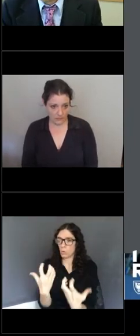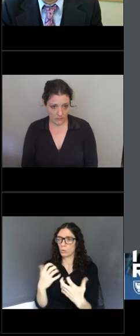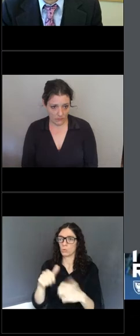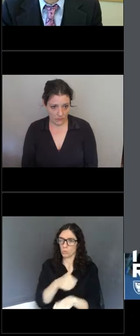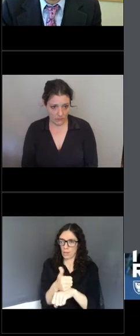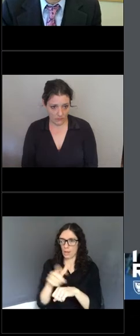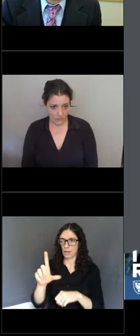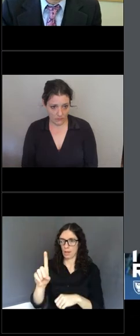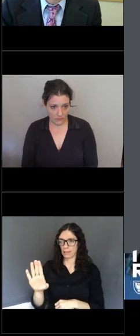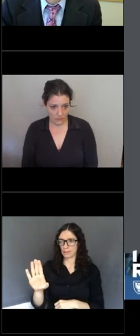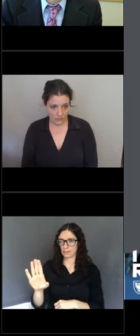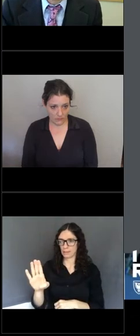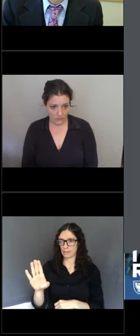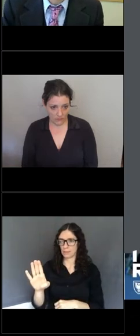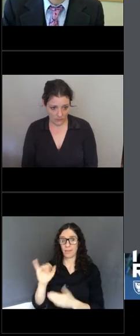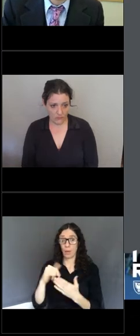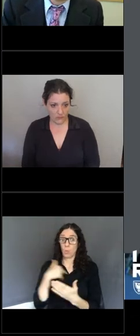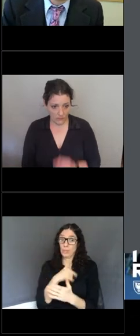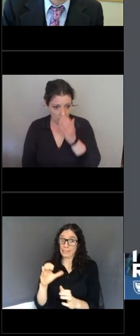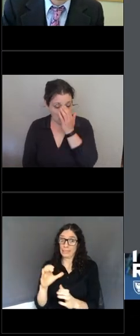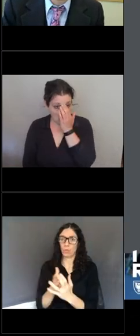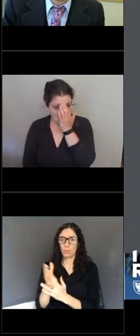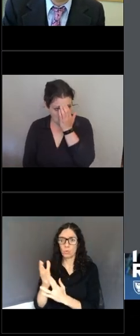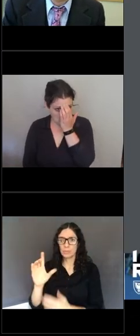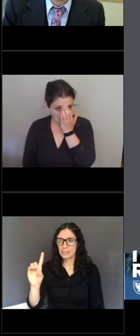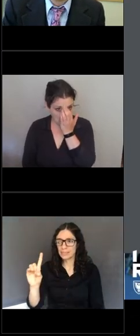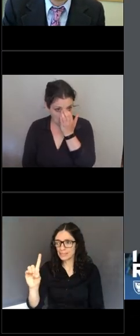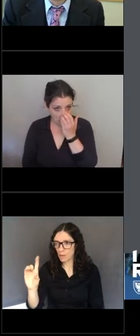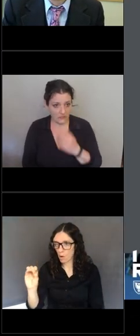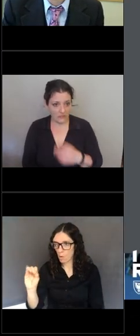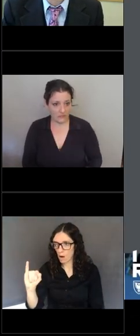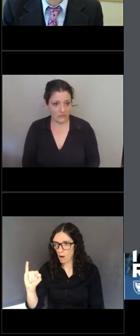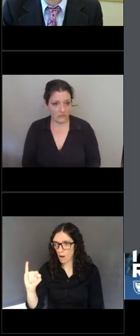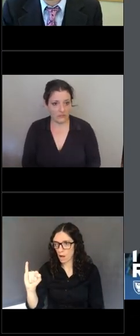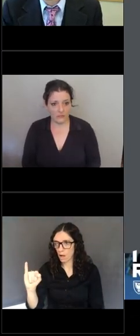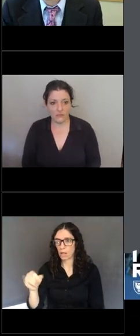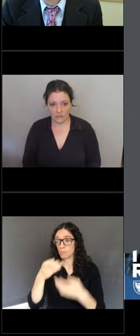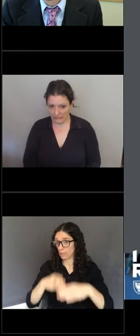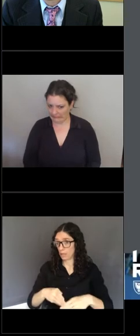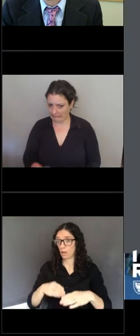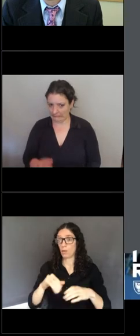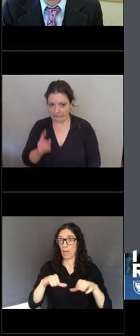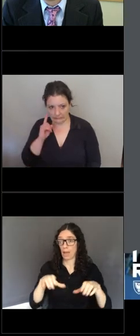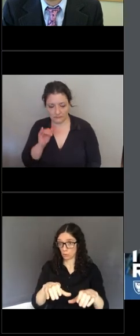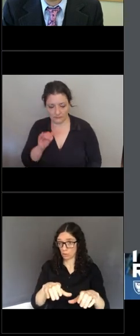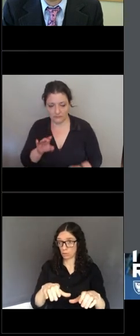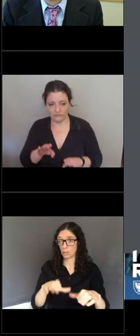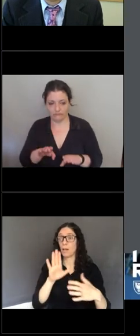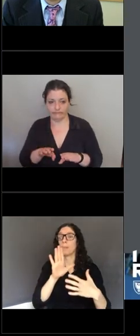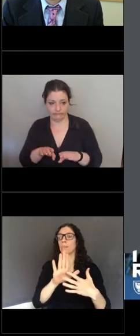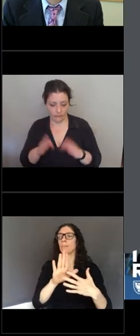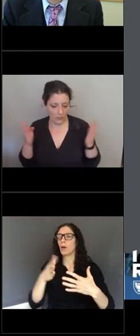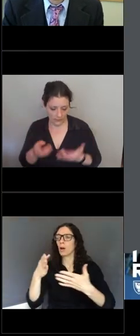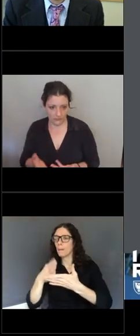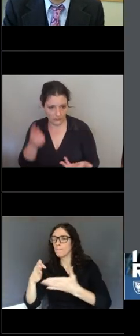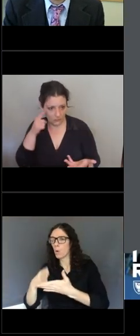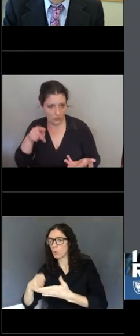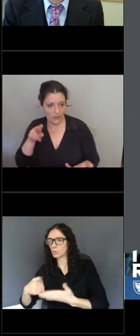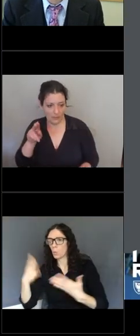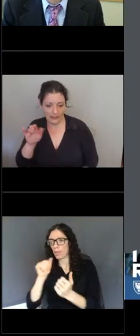DOI, breaking down the actions that we've found into their components and linking them to specific effects of climate change. And